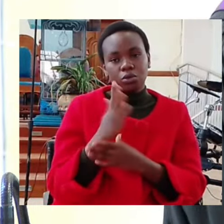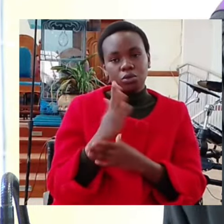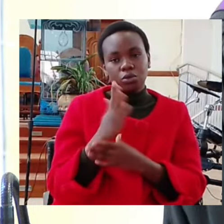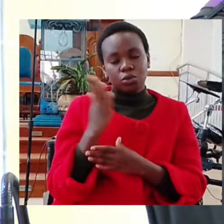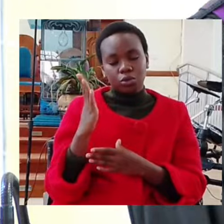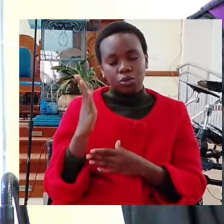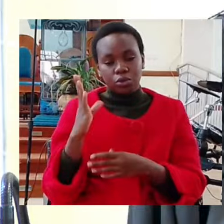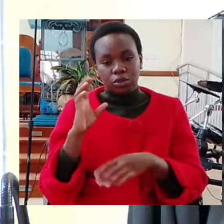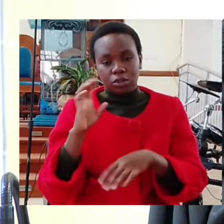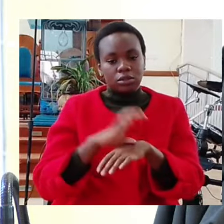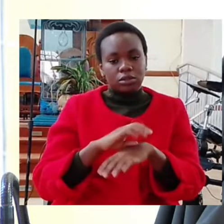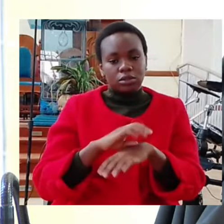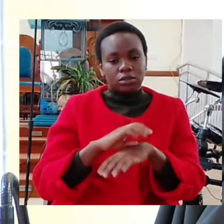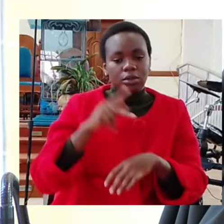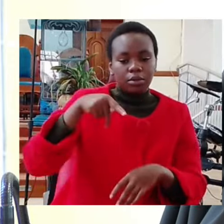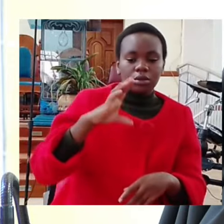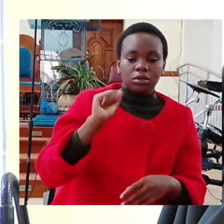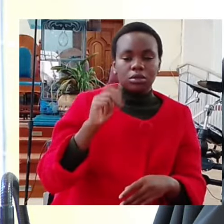wa PCA karatina,